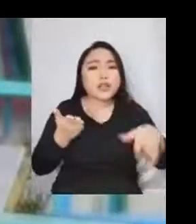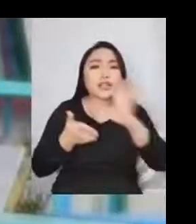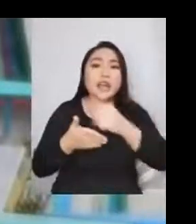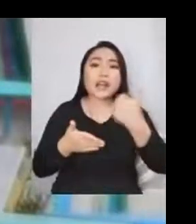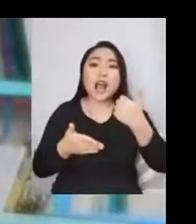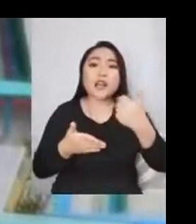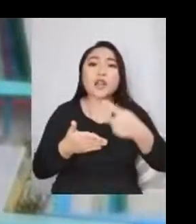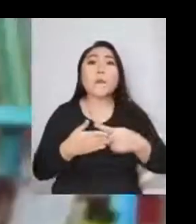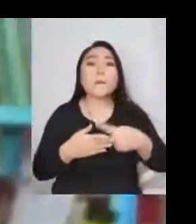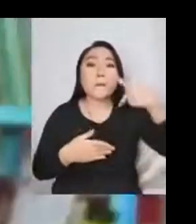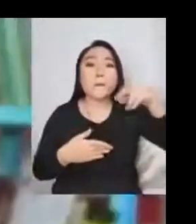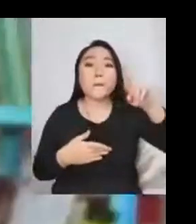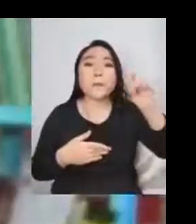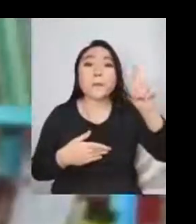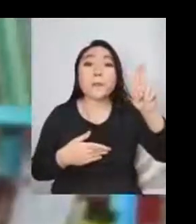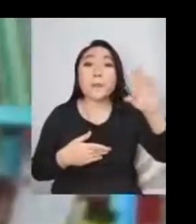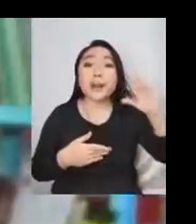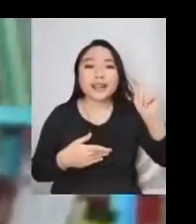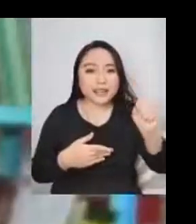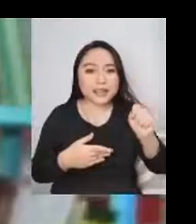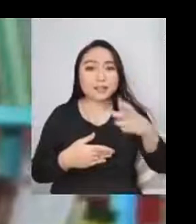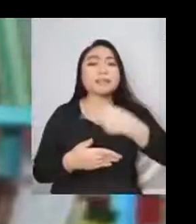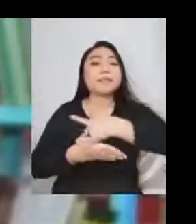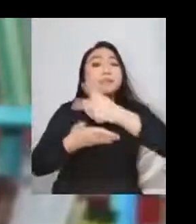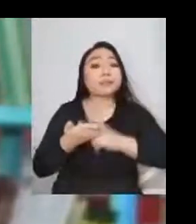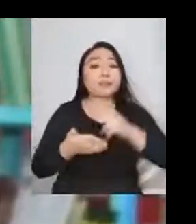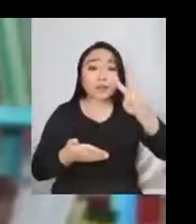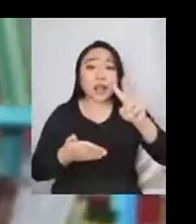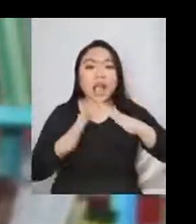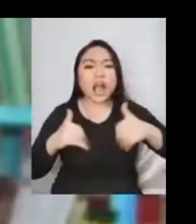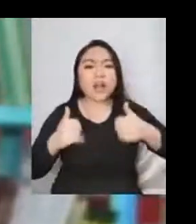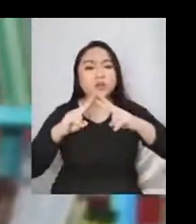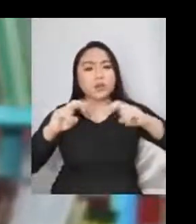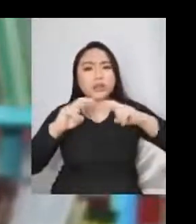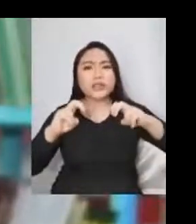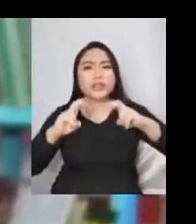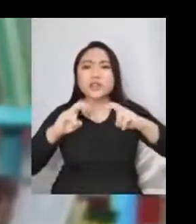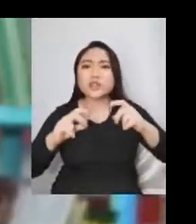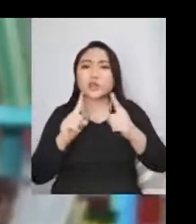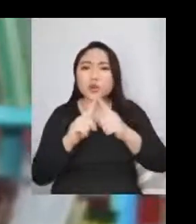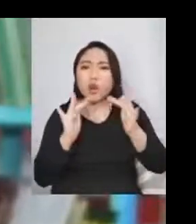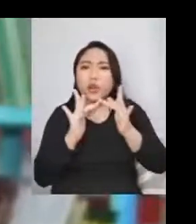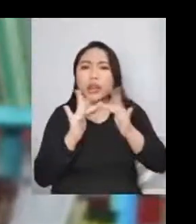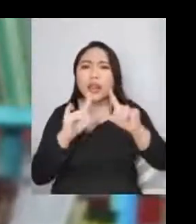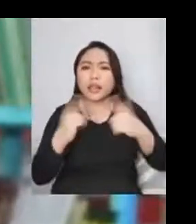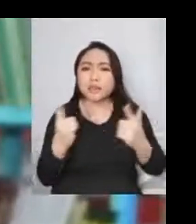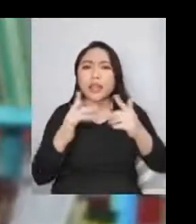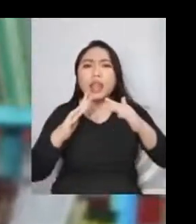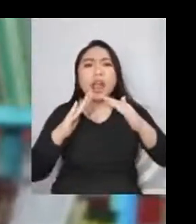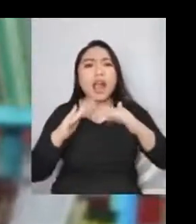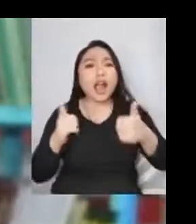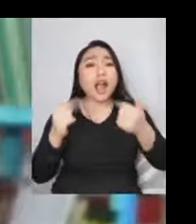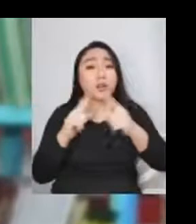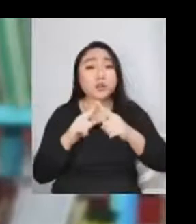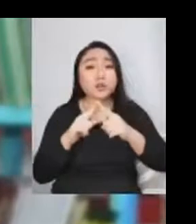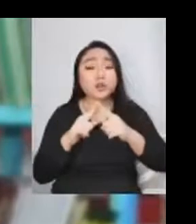and products. Part 2 teaches you how to research in the DOST-STI Library, how to